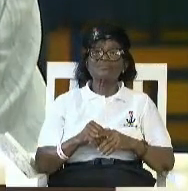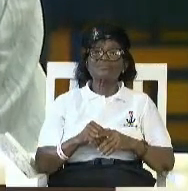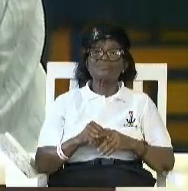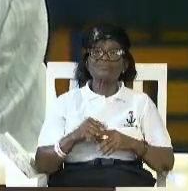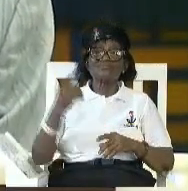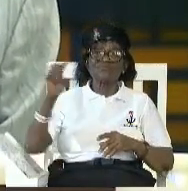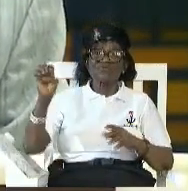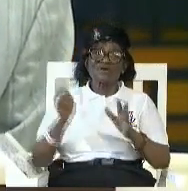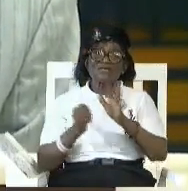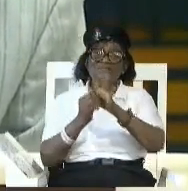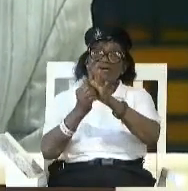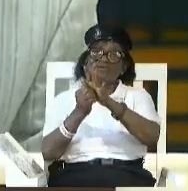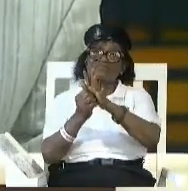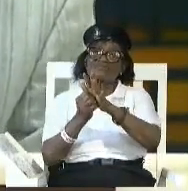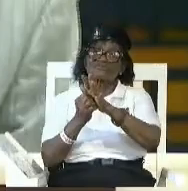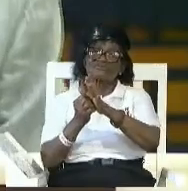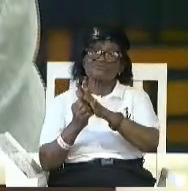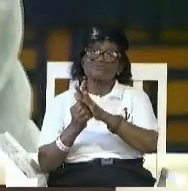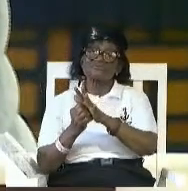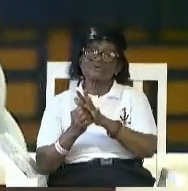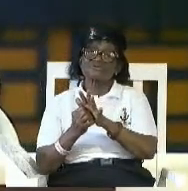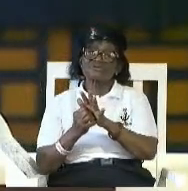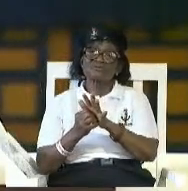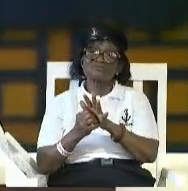For example,